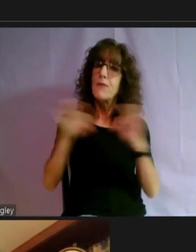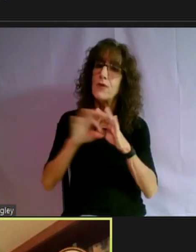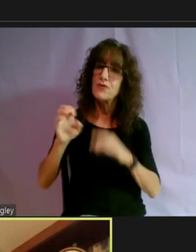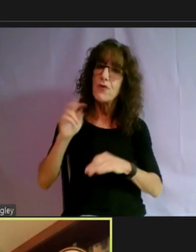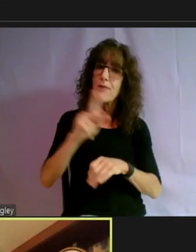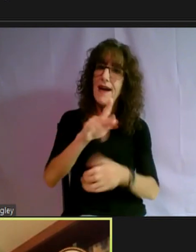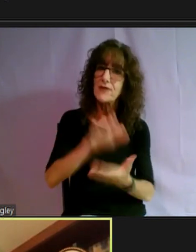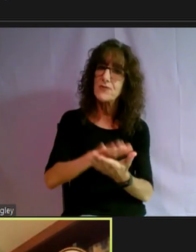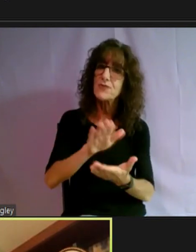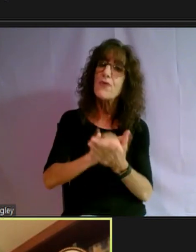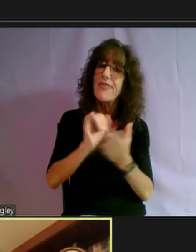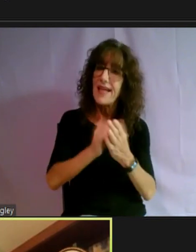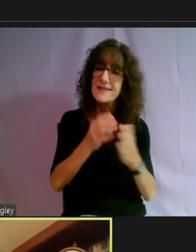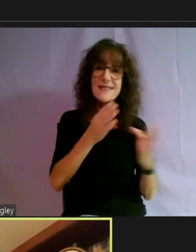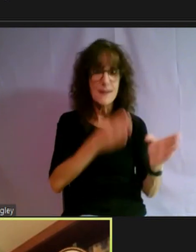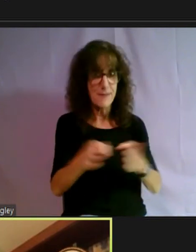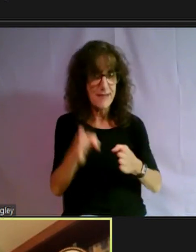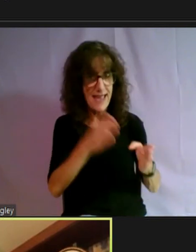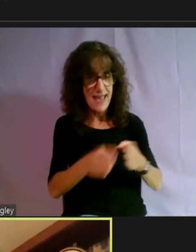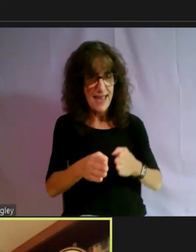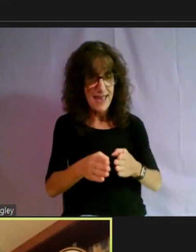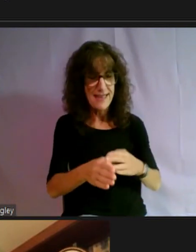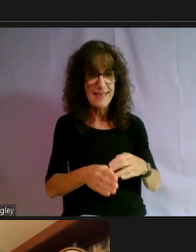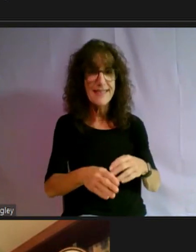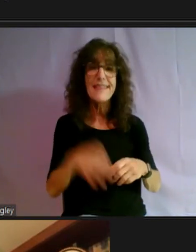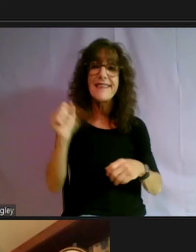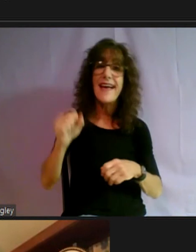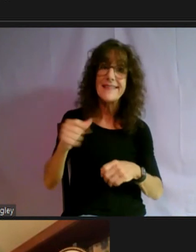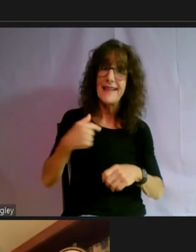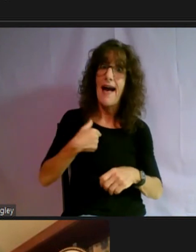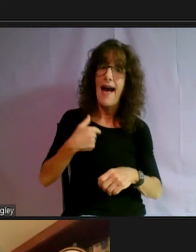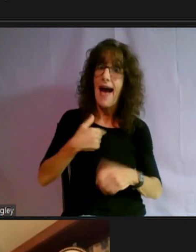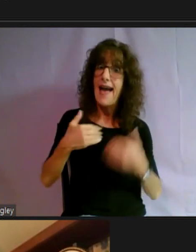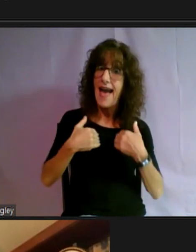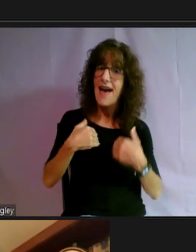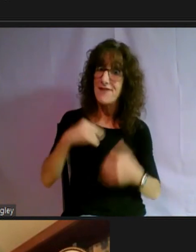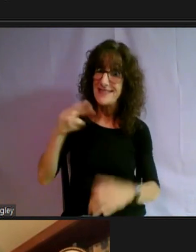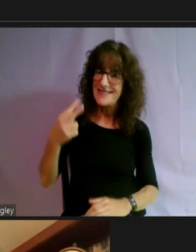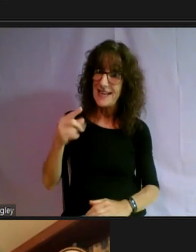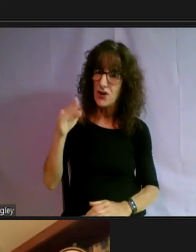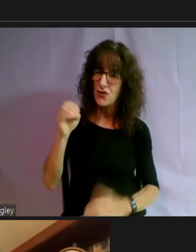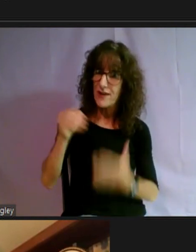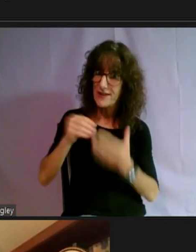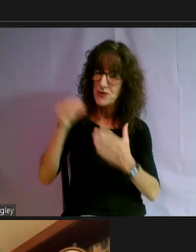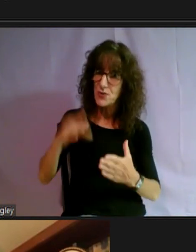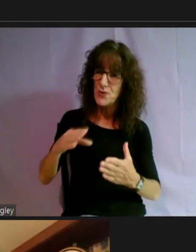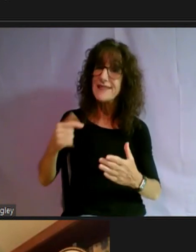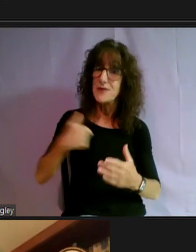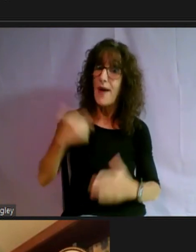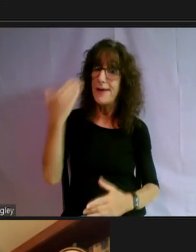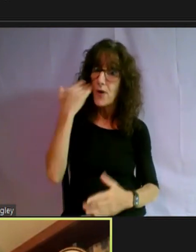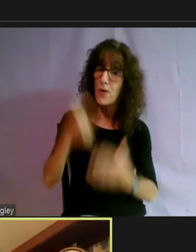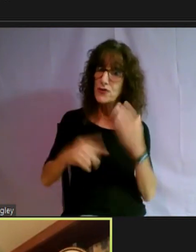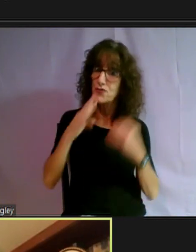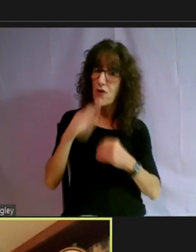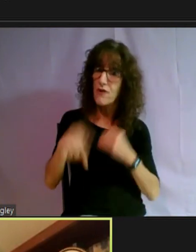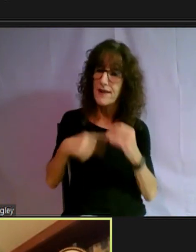So that's the plan that's being. Yeah, as the father of a second grader, I can assure you I know exactly what you're talking about.